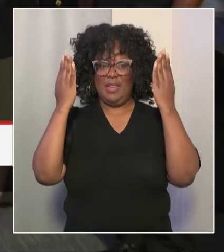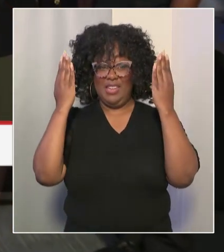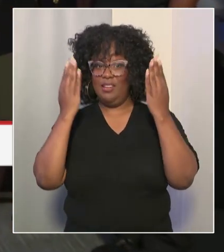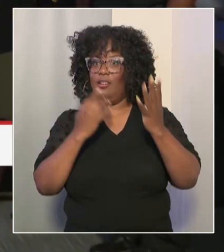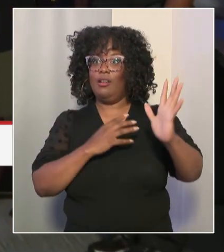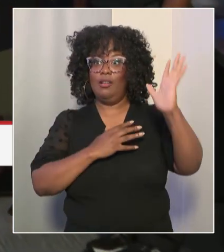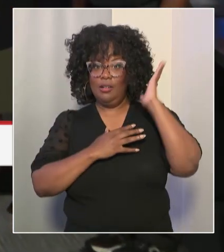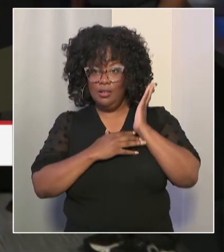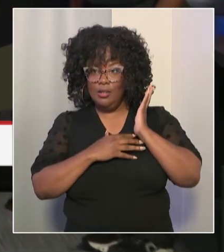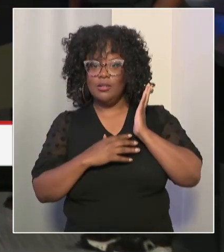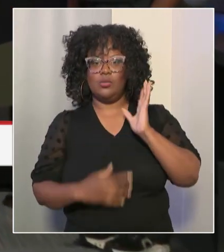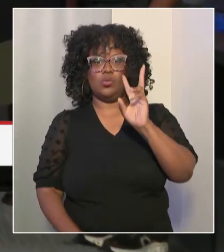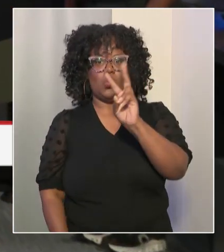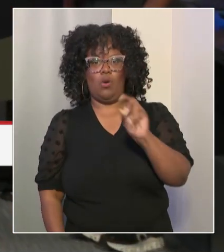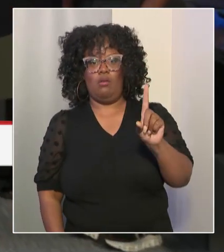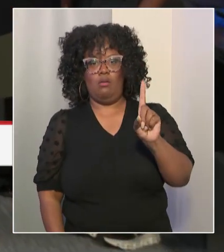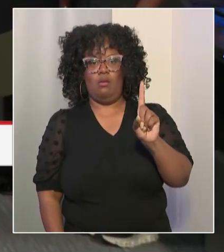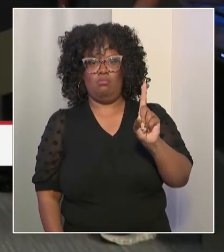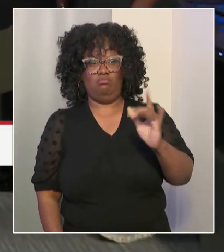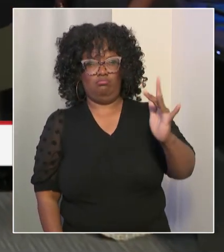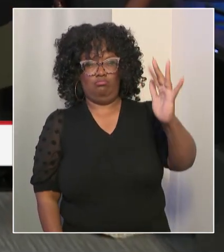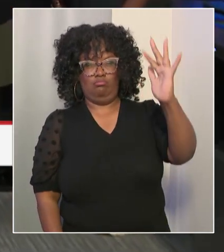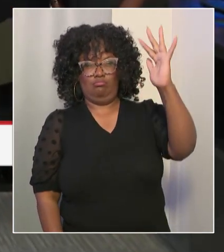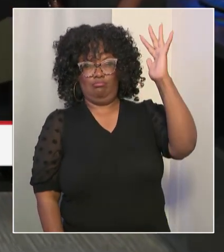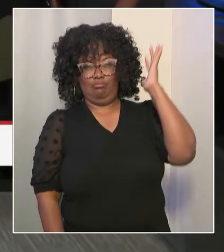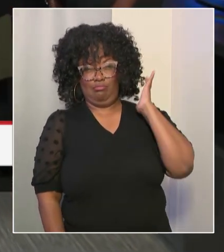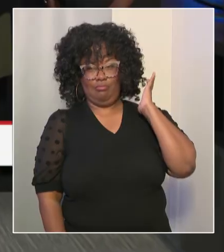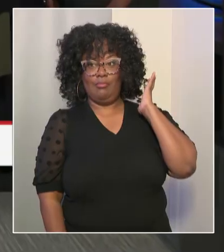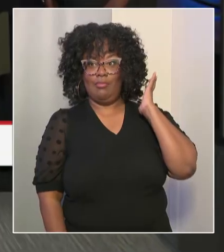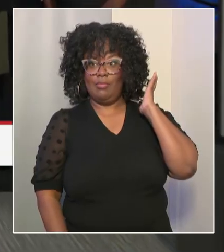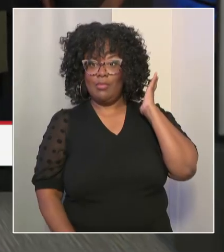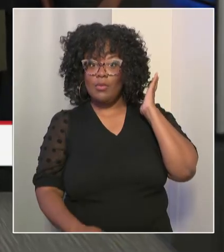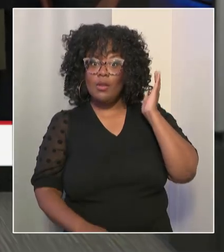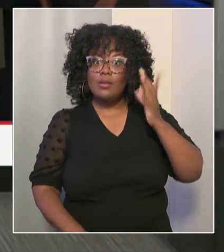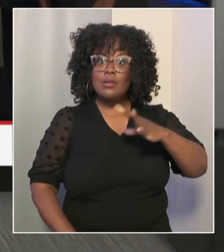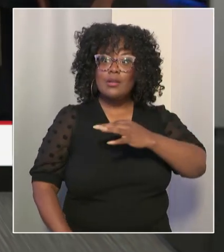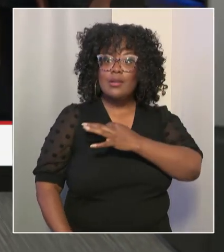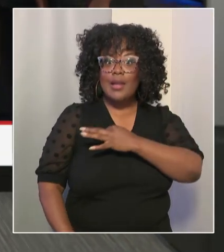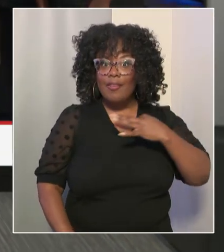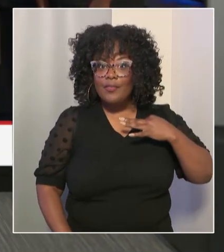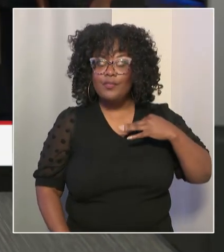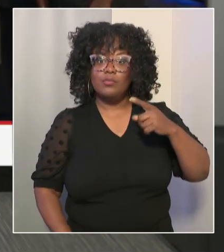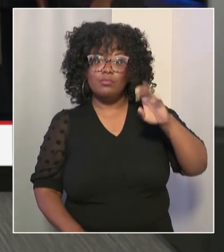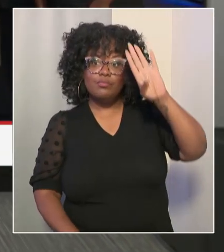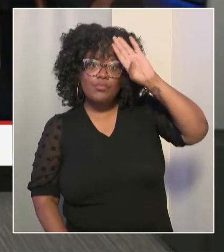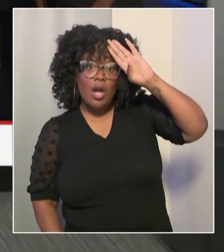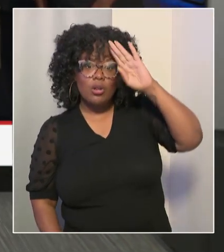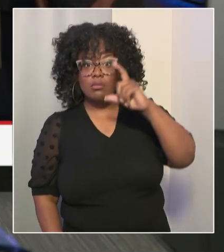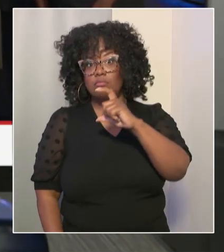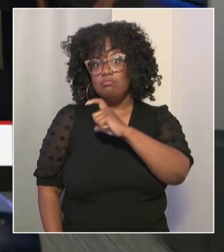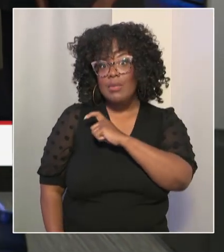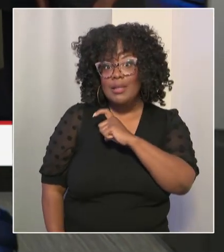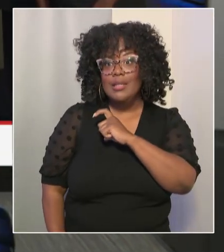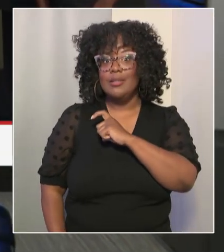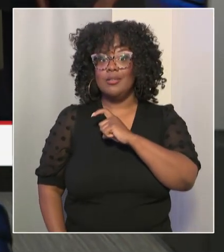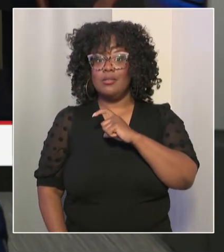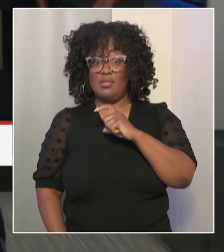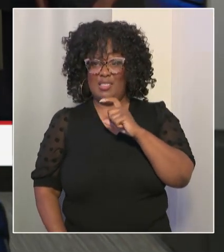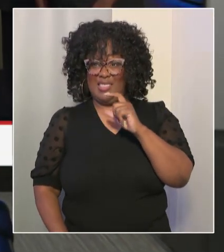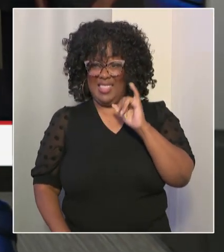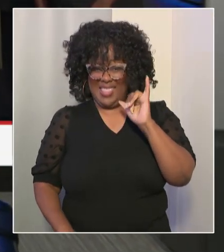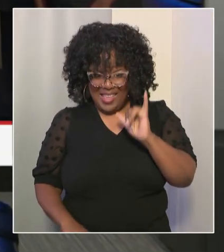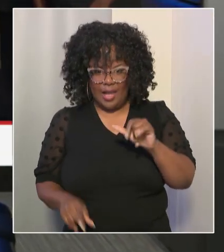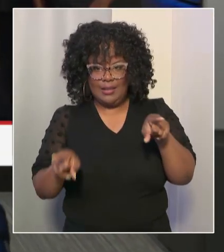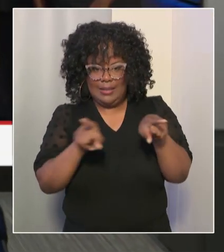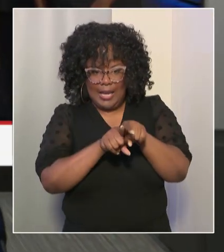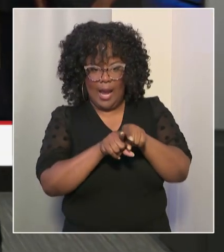that communications personnel from the fire department and MPD were all in the same facility